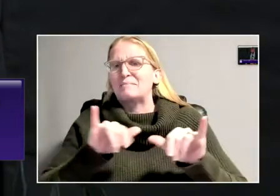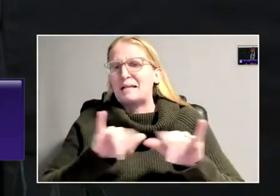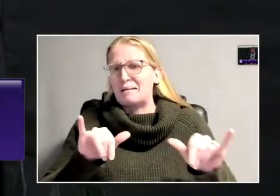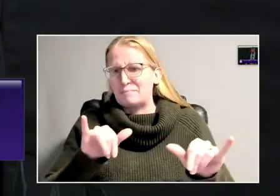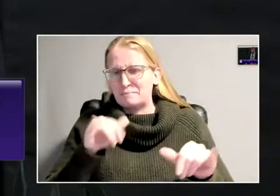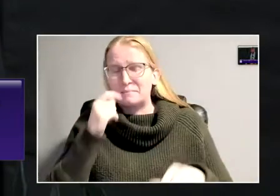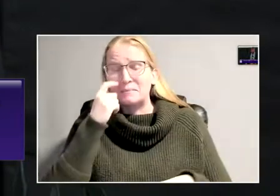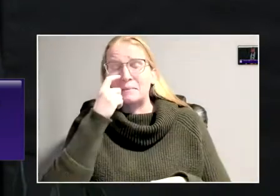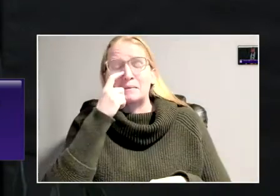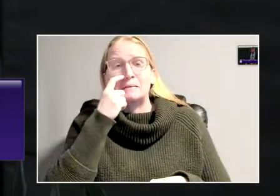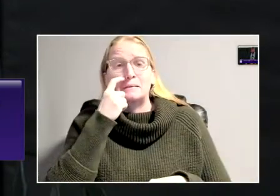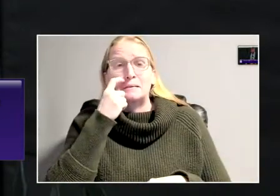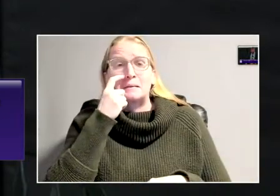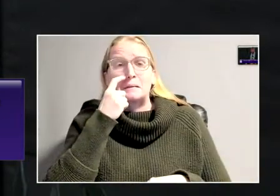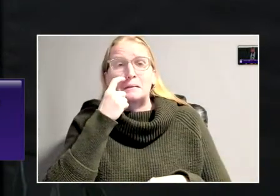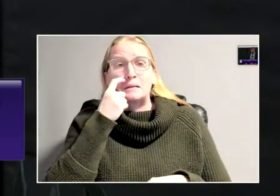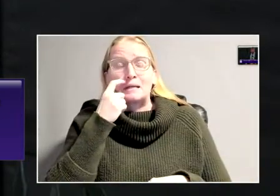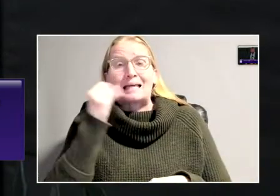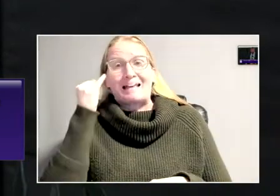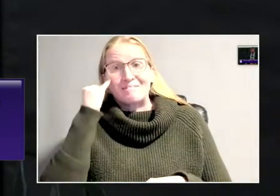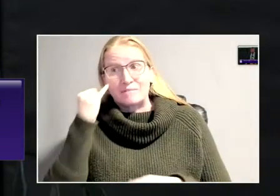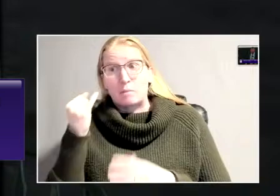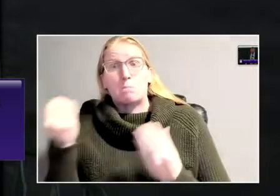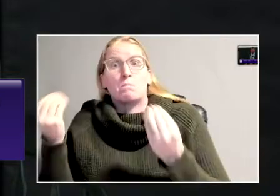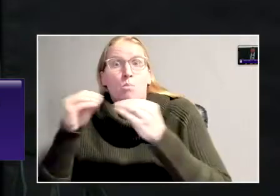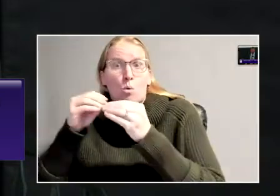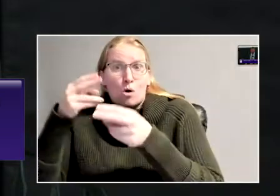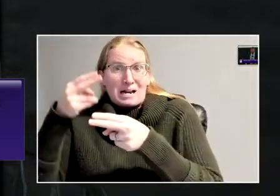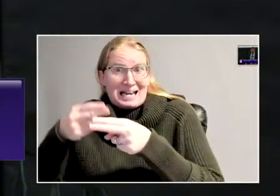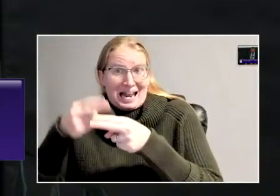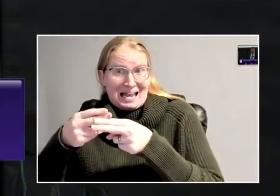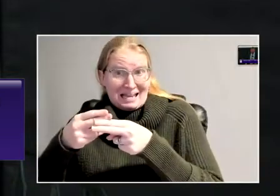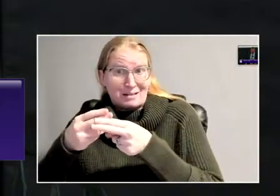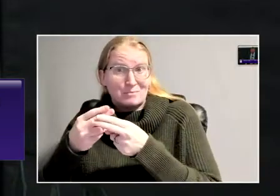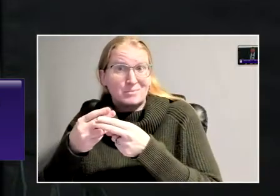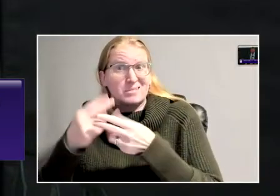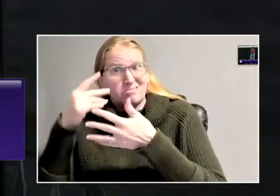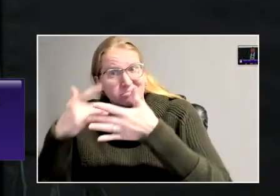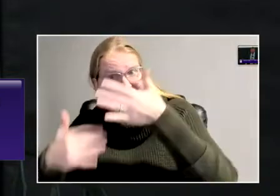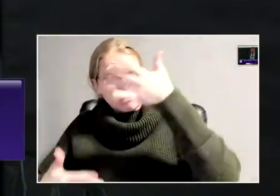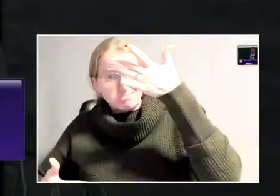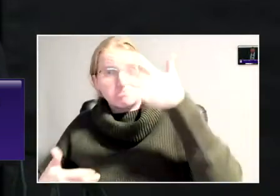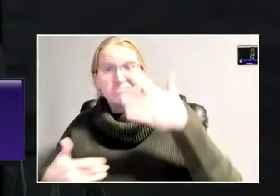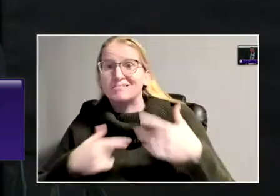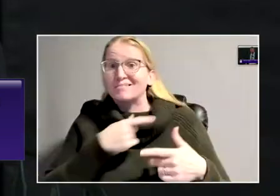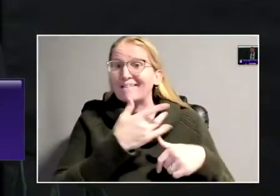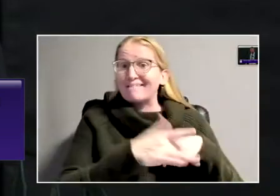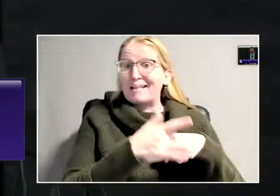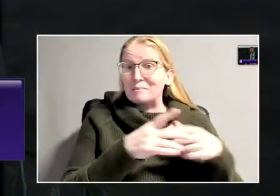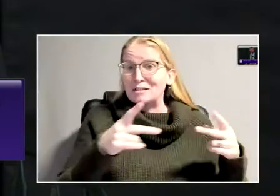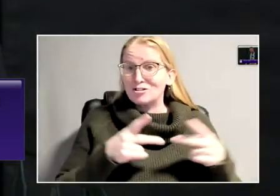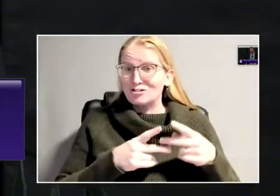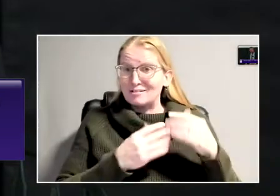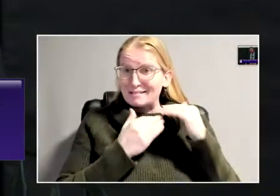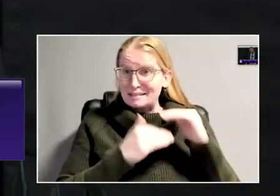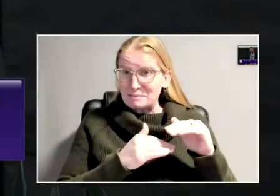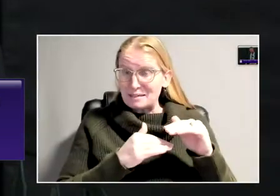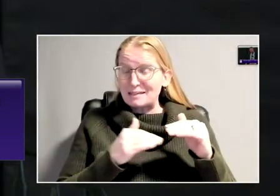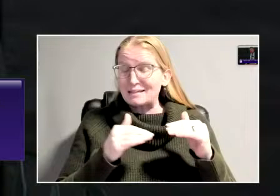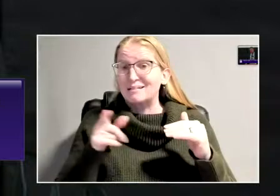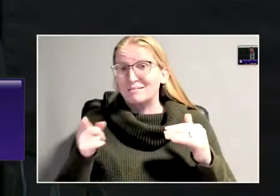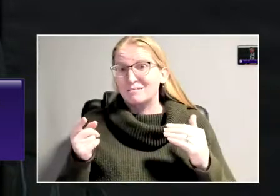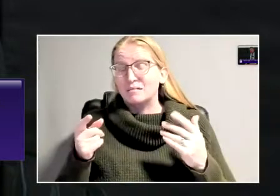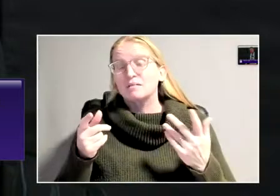if there are more candidates then there are slots uh we'll have to vote for